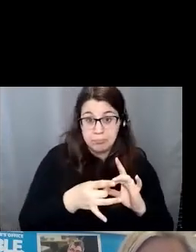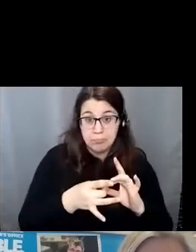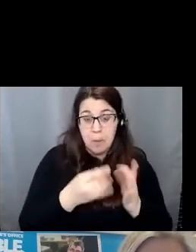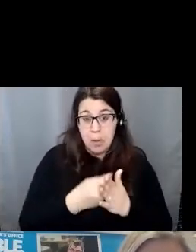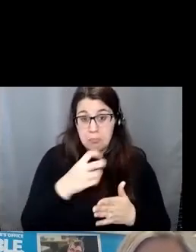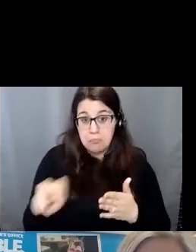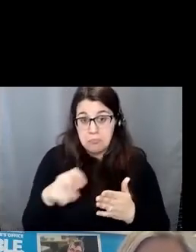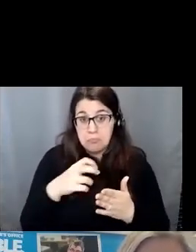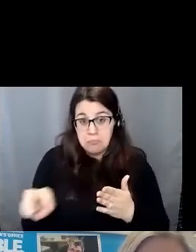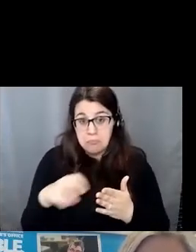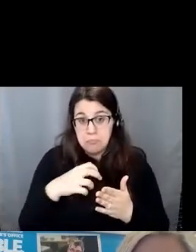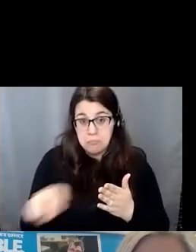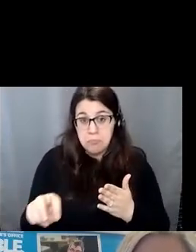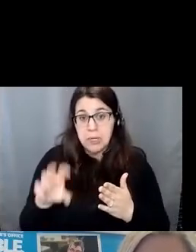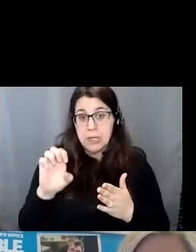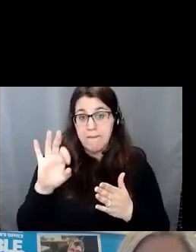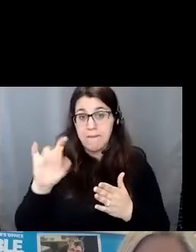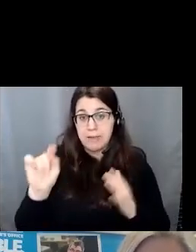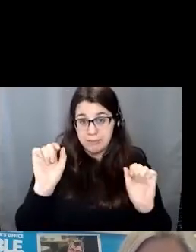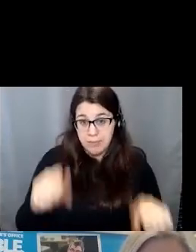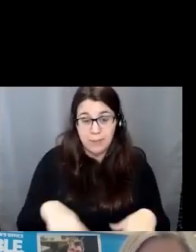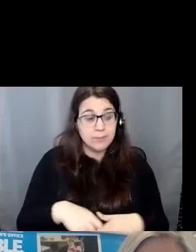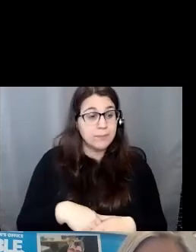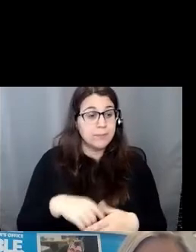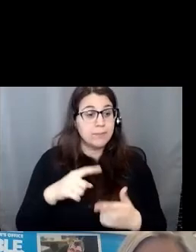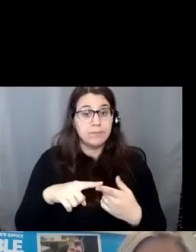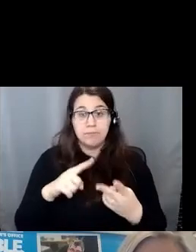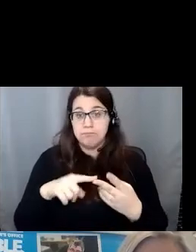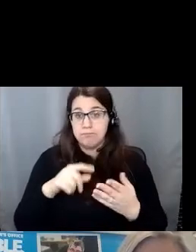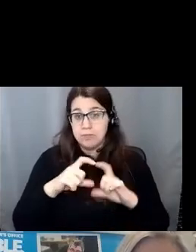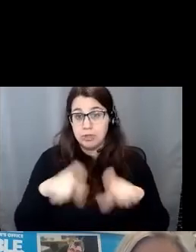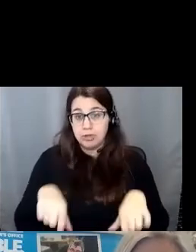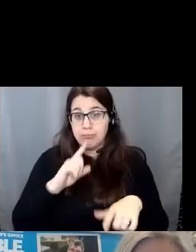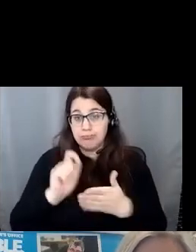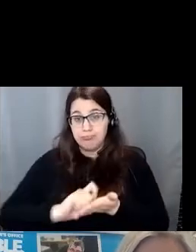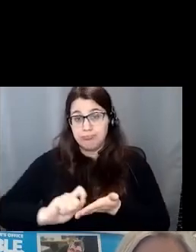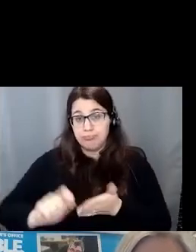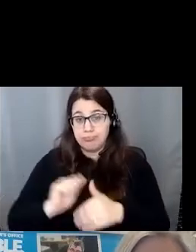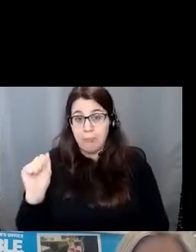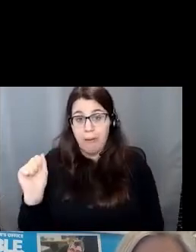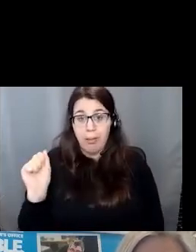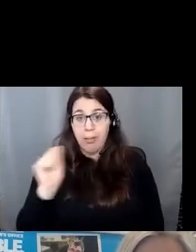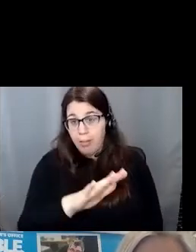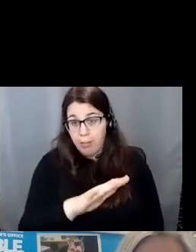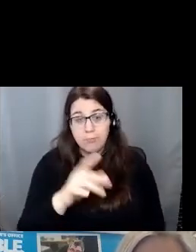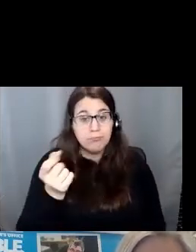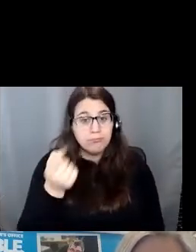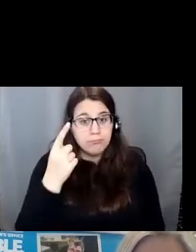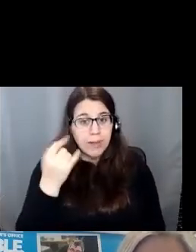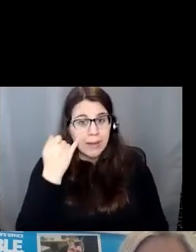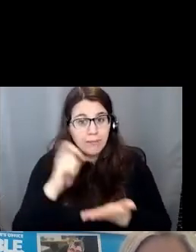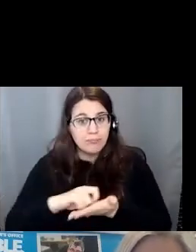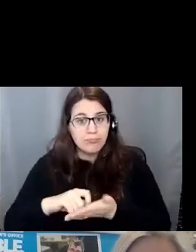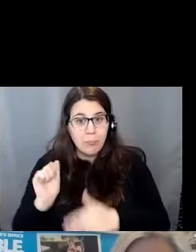via EFT. You can mail a check to Stable Program Manager. A quick note, anytime you mail a check, you